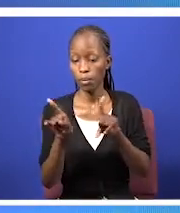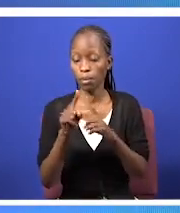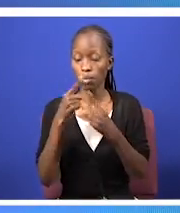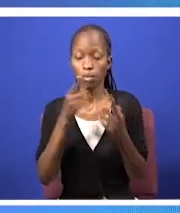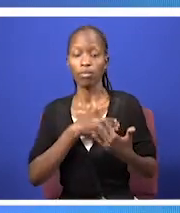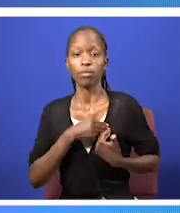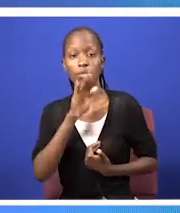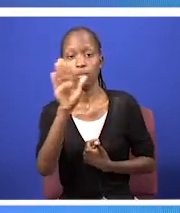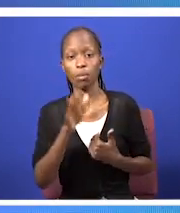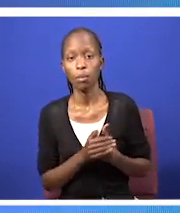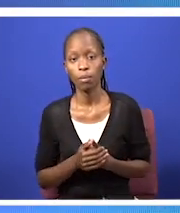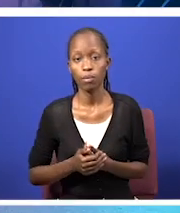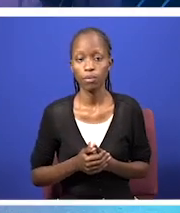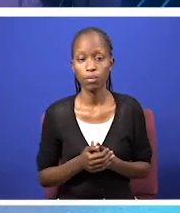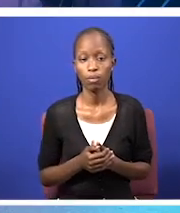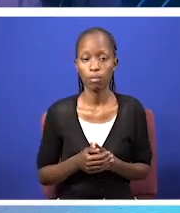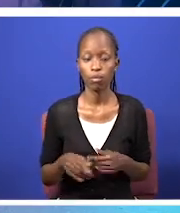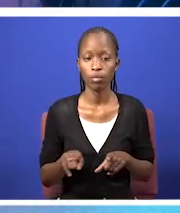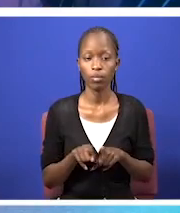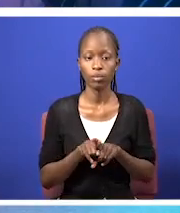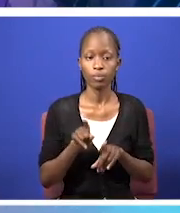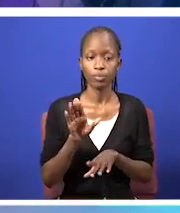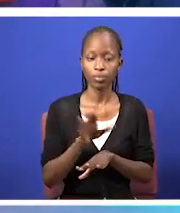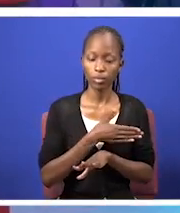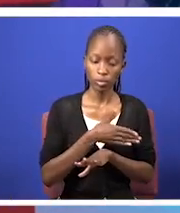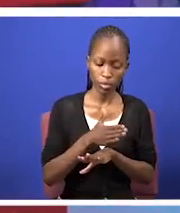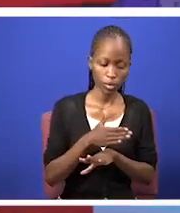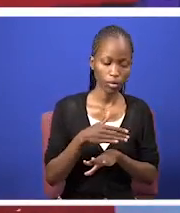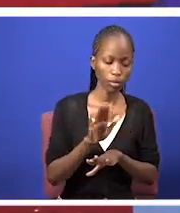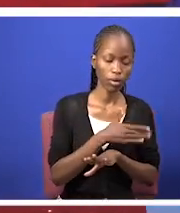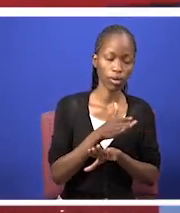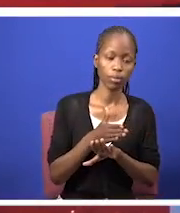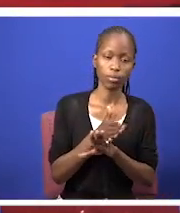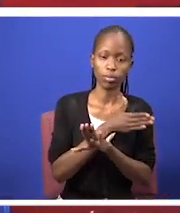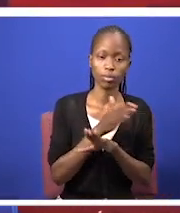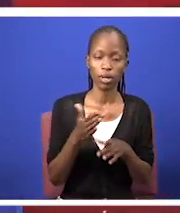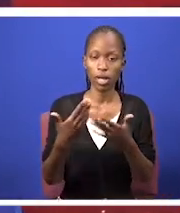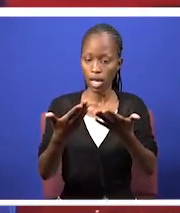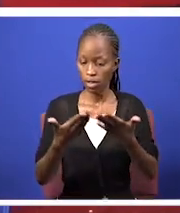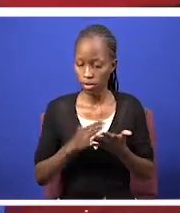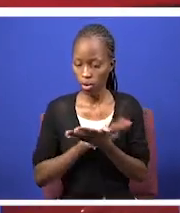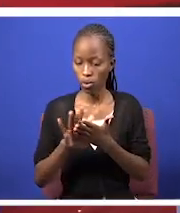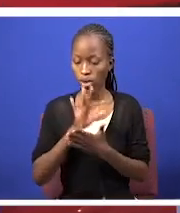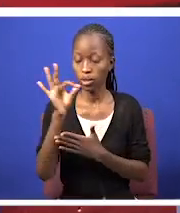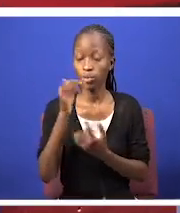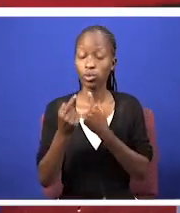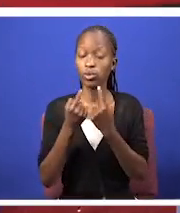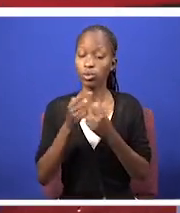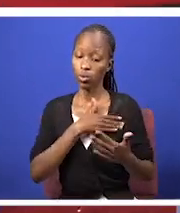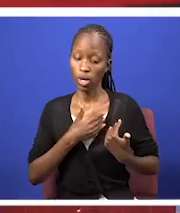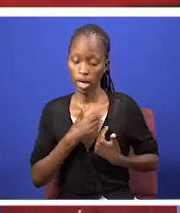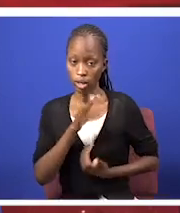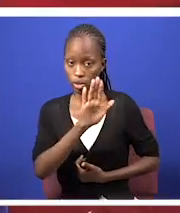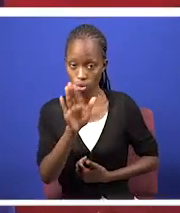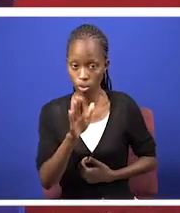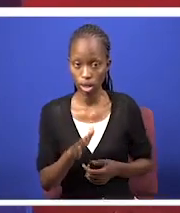he's speaking to your heart, as the wonderful worship team sang for us earlier on. Invite the Spirit of God to speak